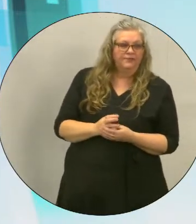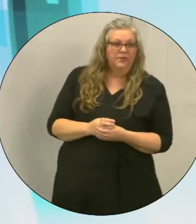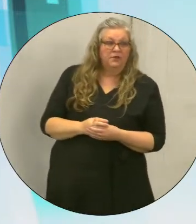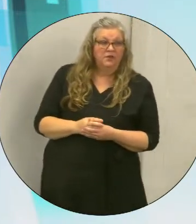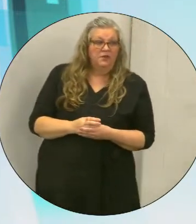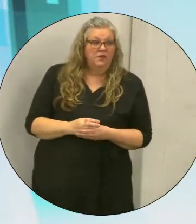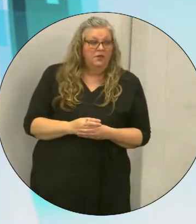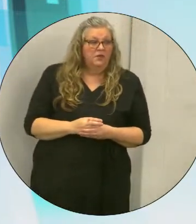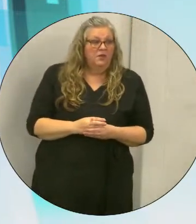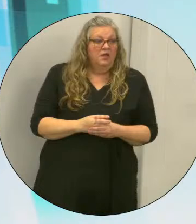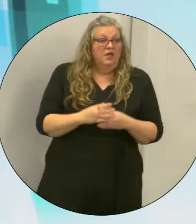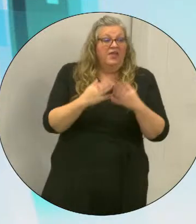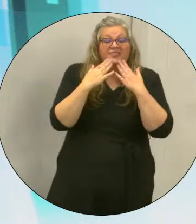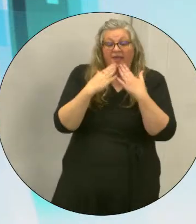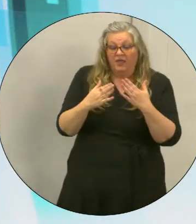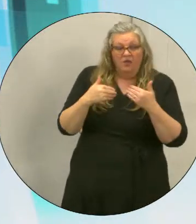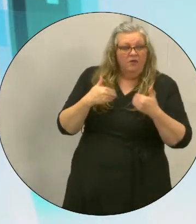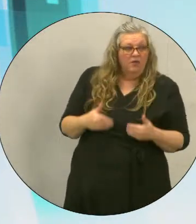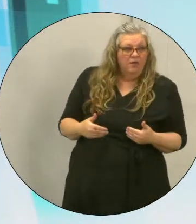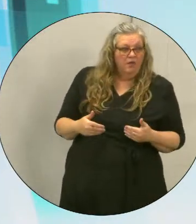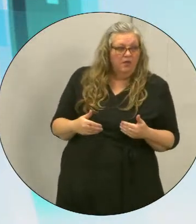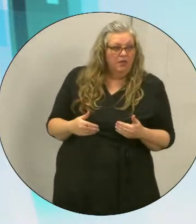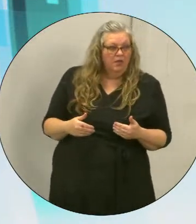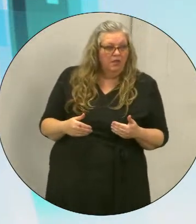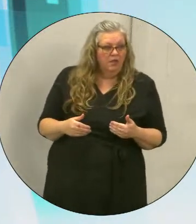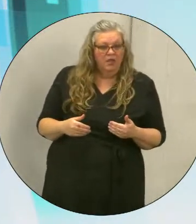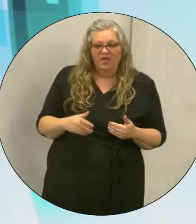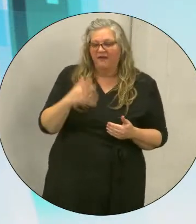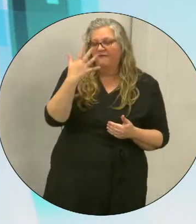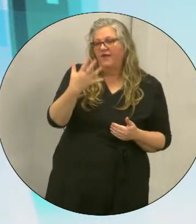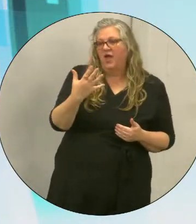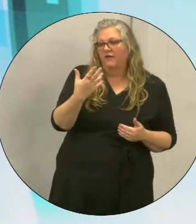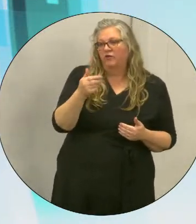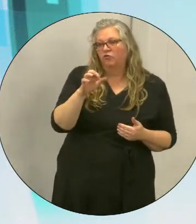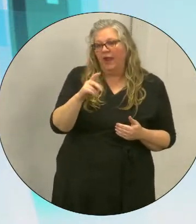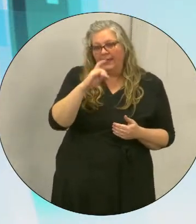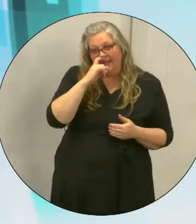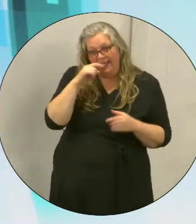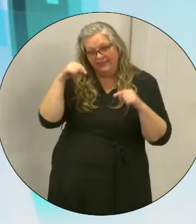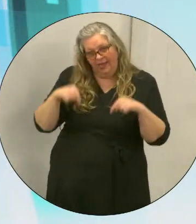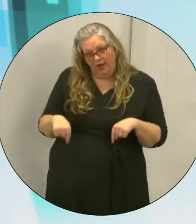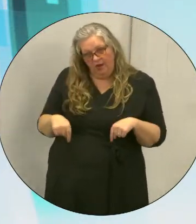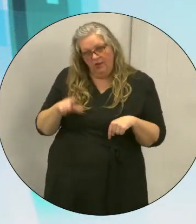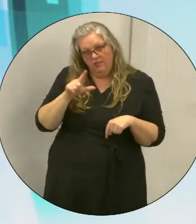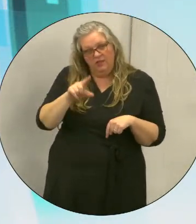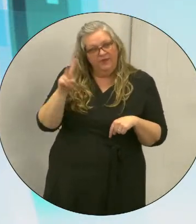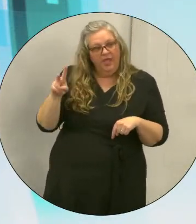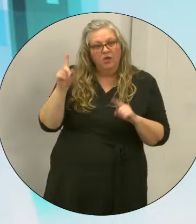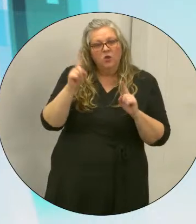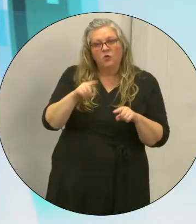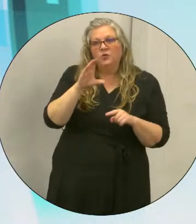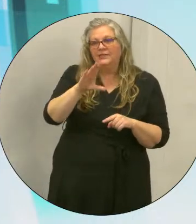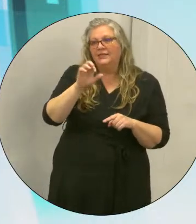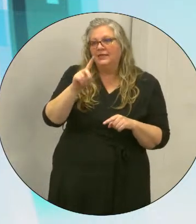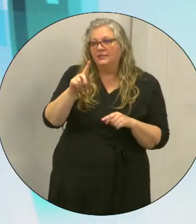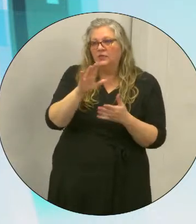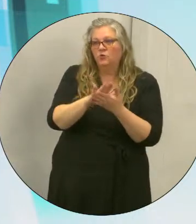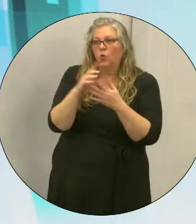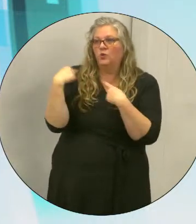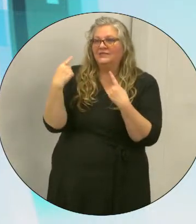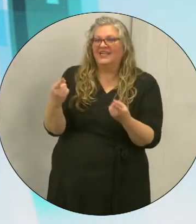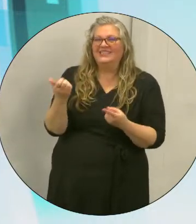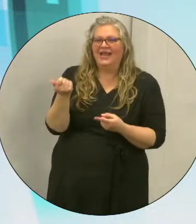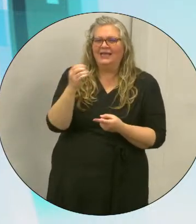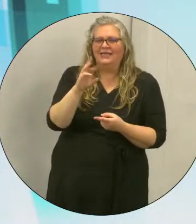Thank you, Tim Underwood. I got 5 grandkids in this valley and been going to CCSD school since